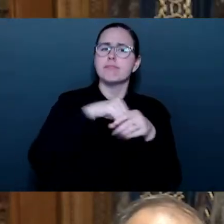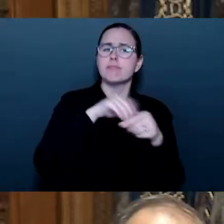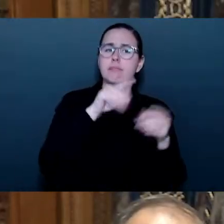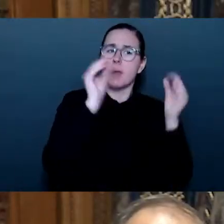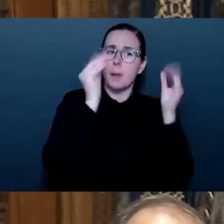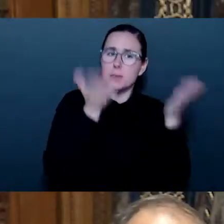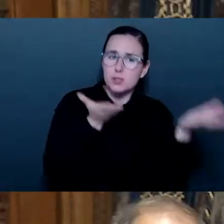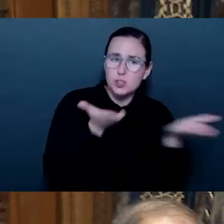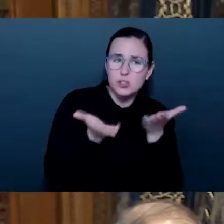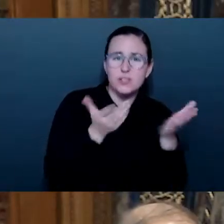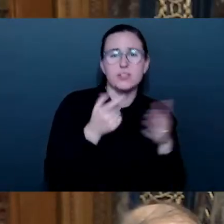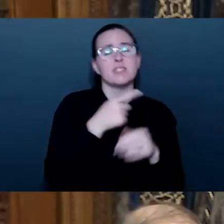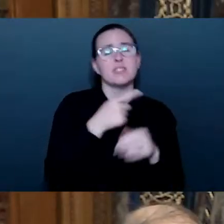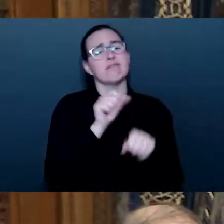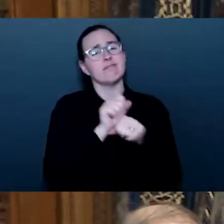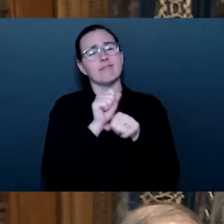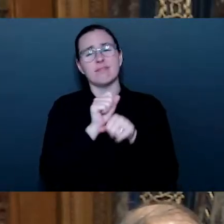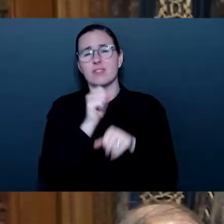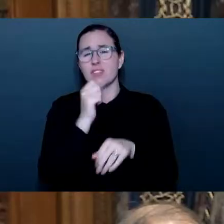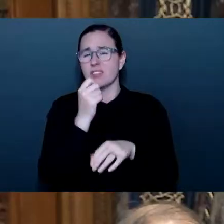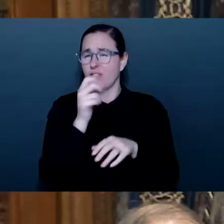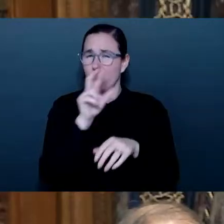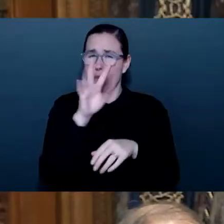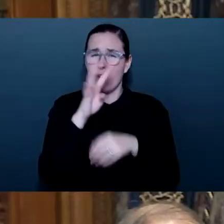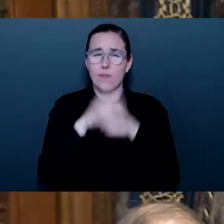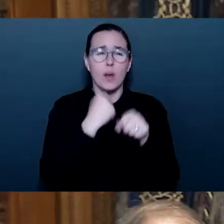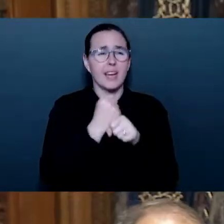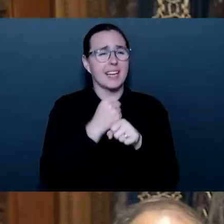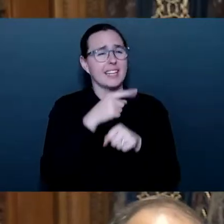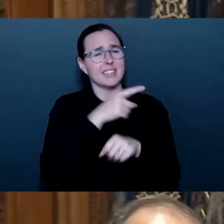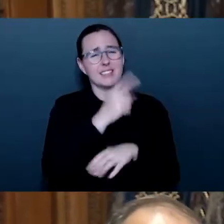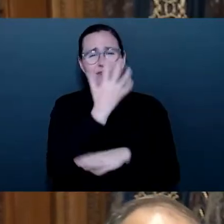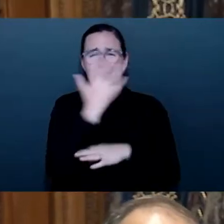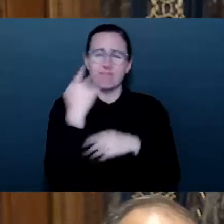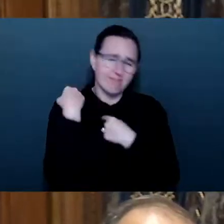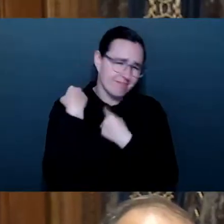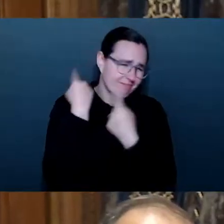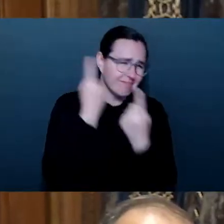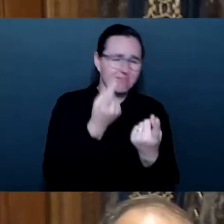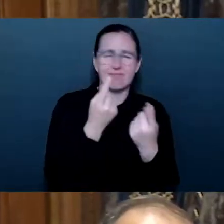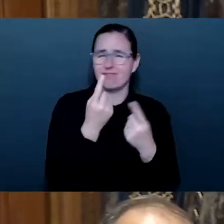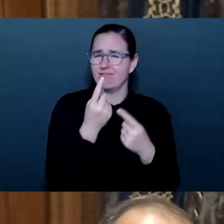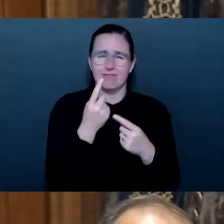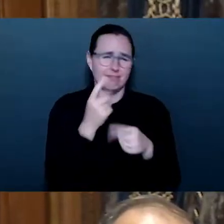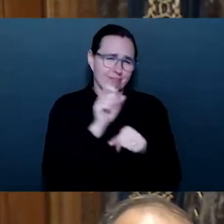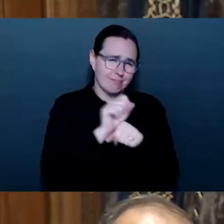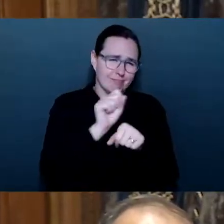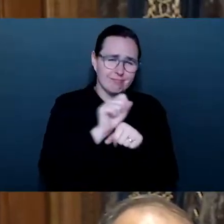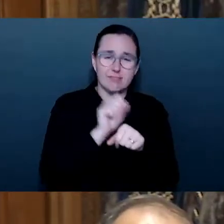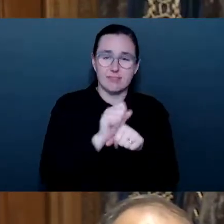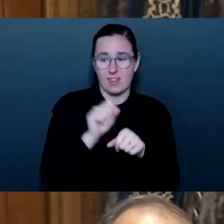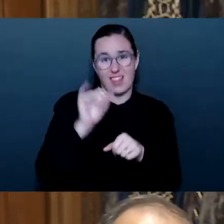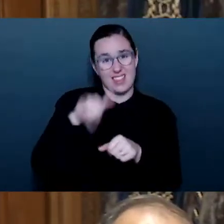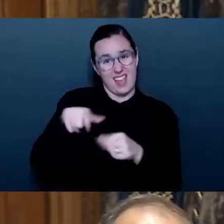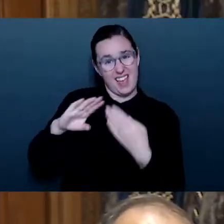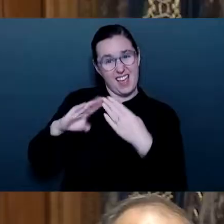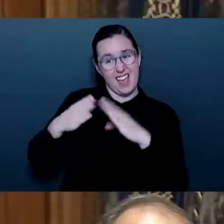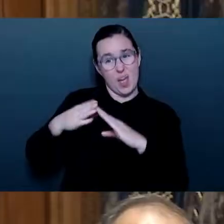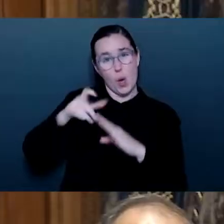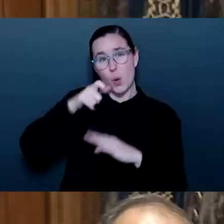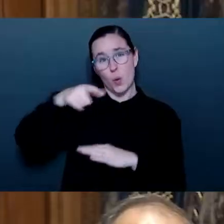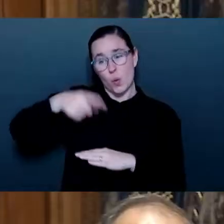services. The testimonies from residents in Quesnel on Manjit's impacts on their lives and community are numerous. One friend noted that Manjit was